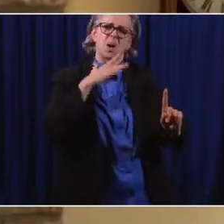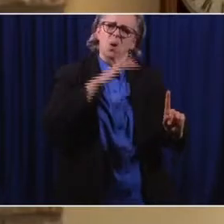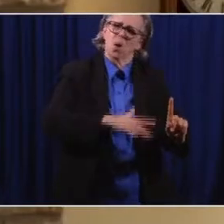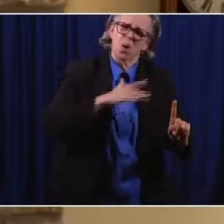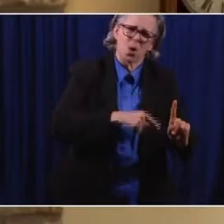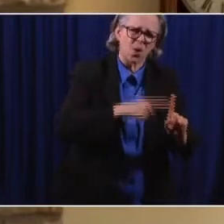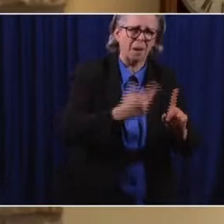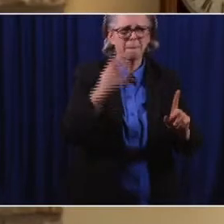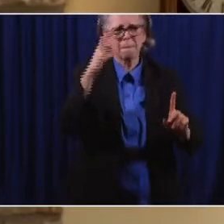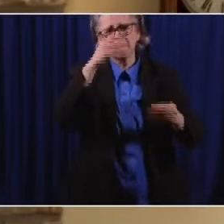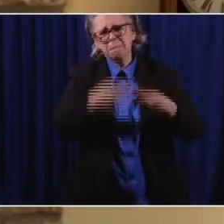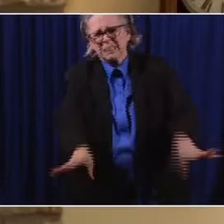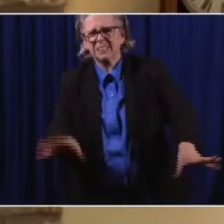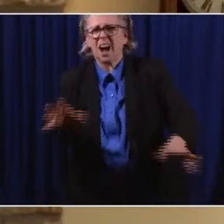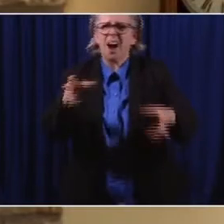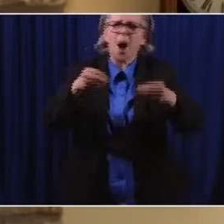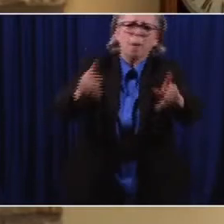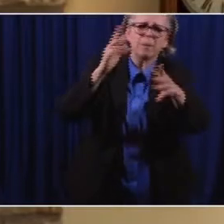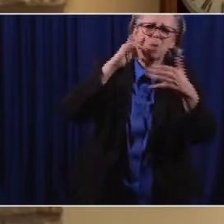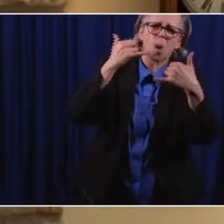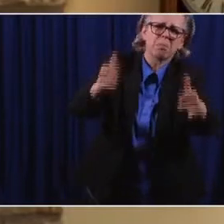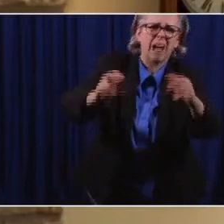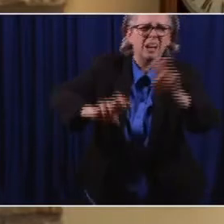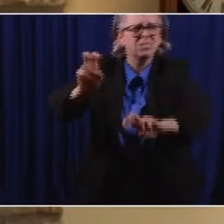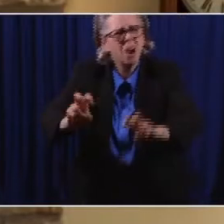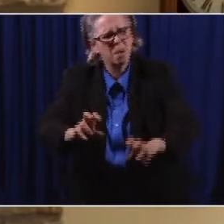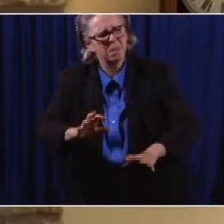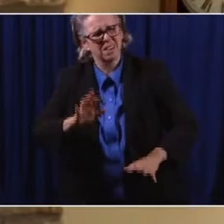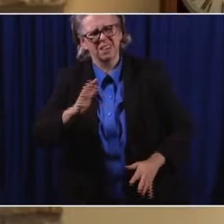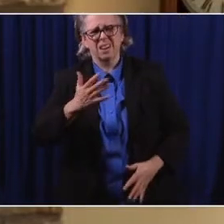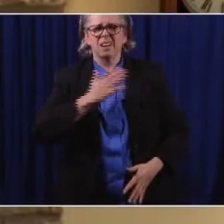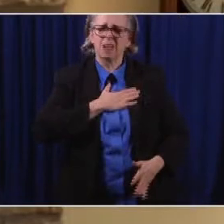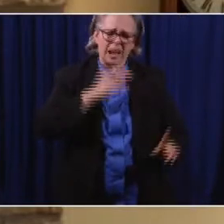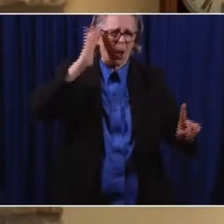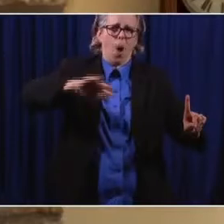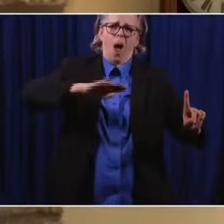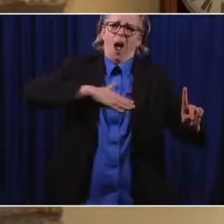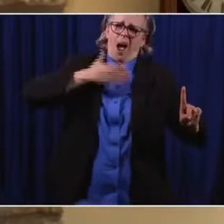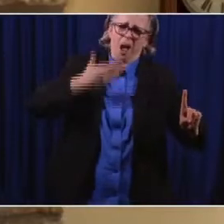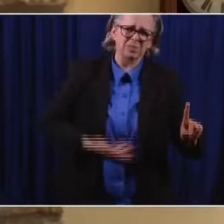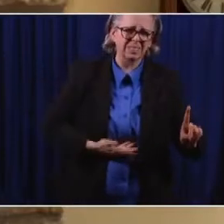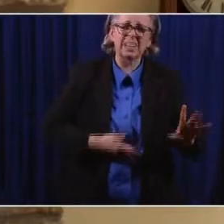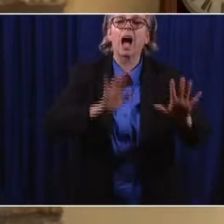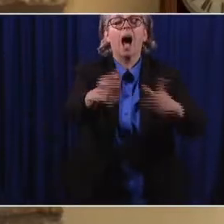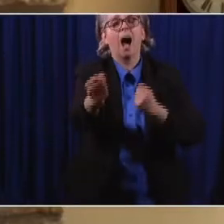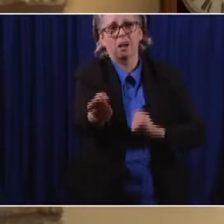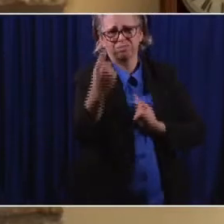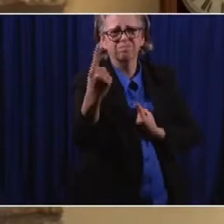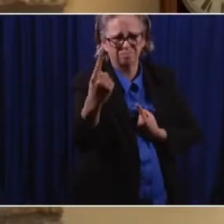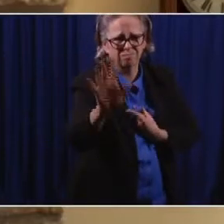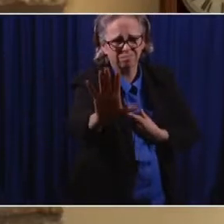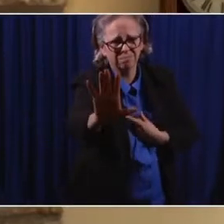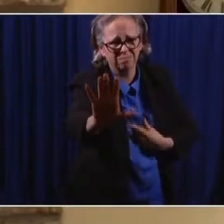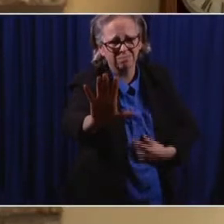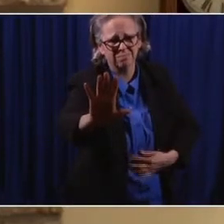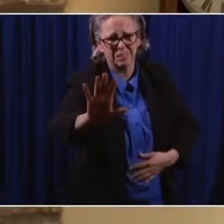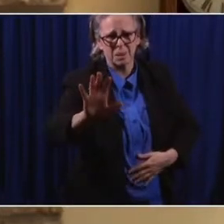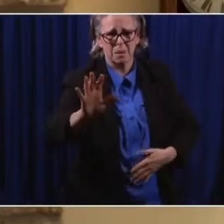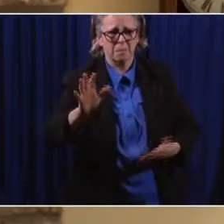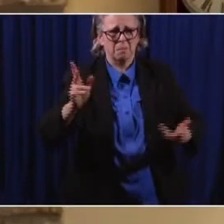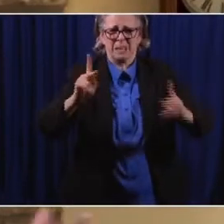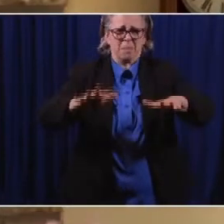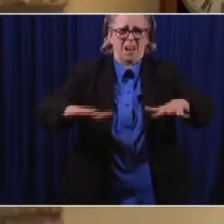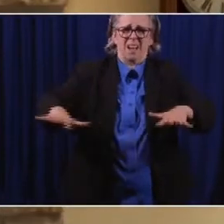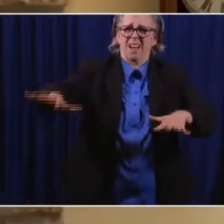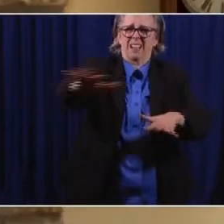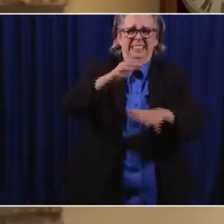my child, how upset I would be, and I understand that. But we've got to try to keep people safe. At the same time, we're trying to get